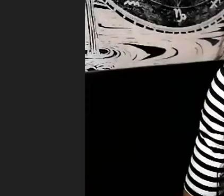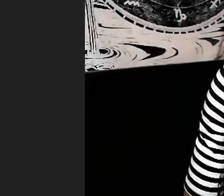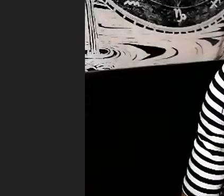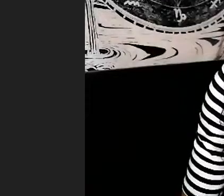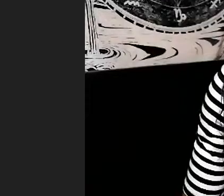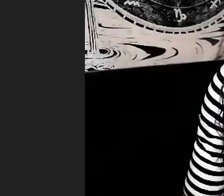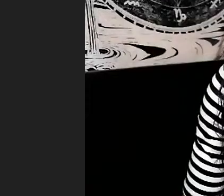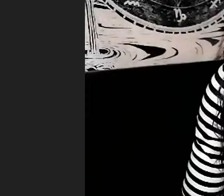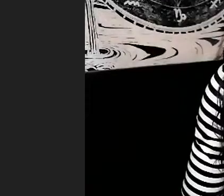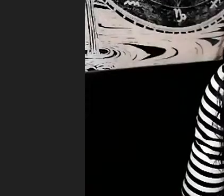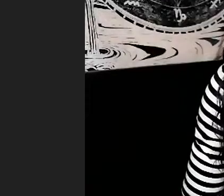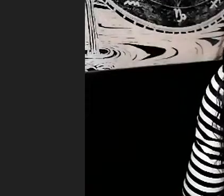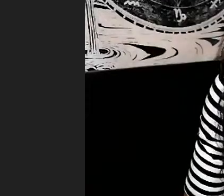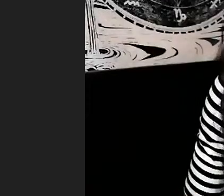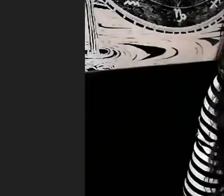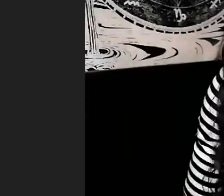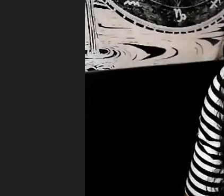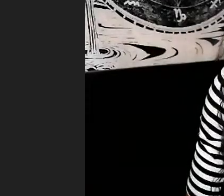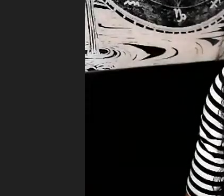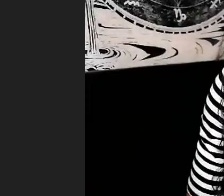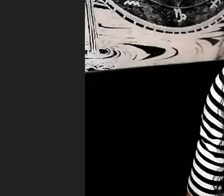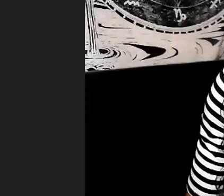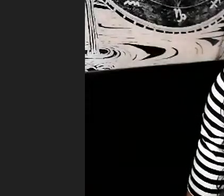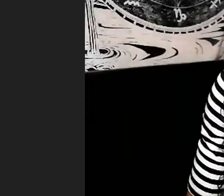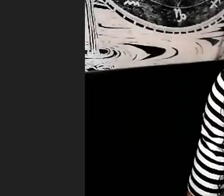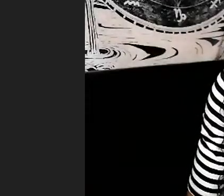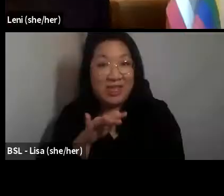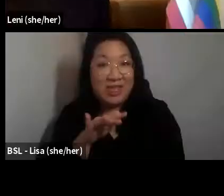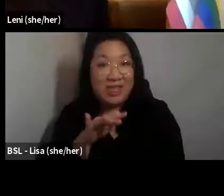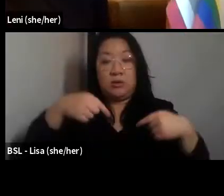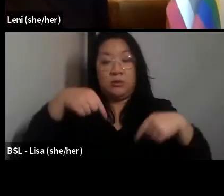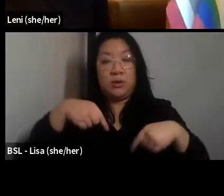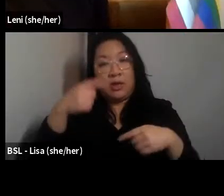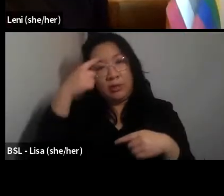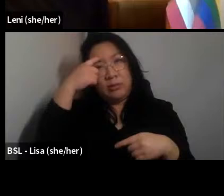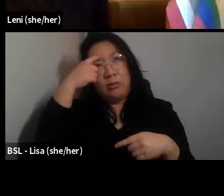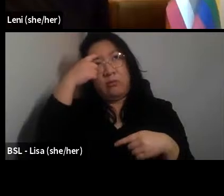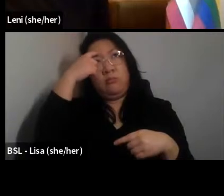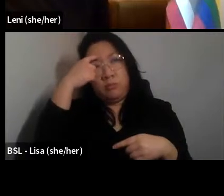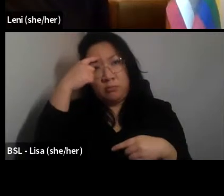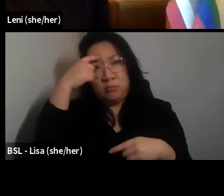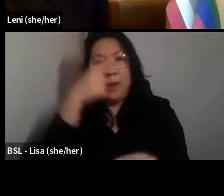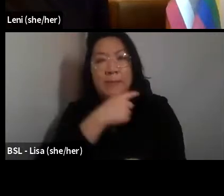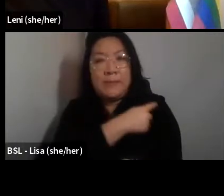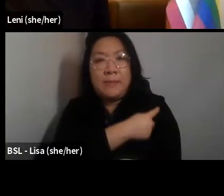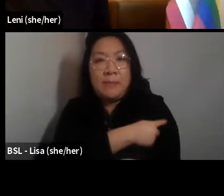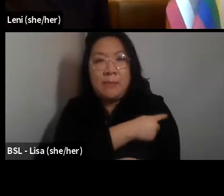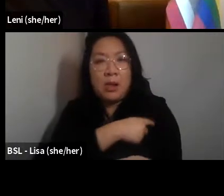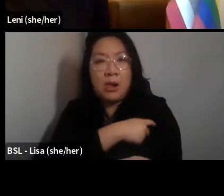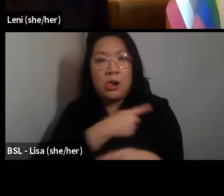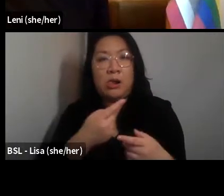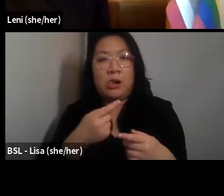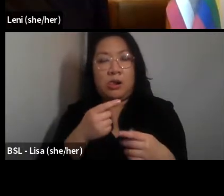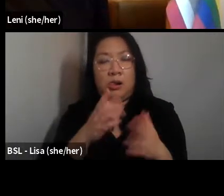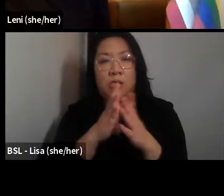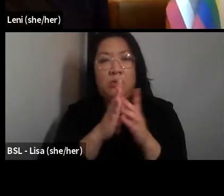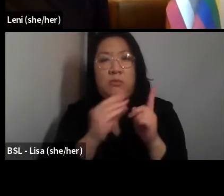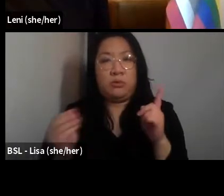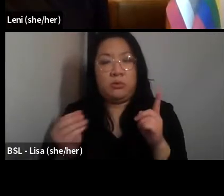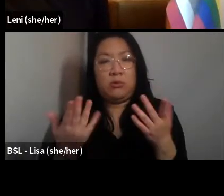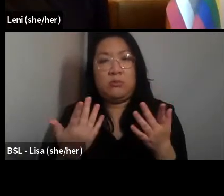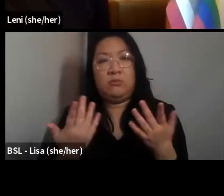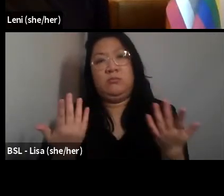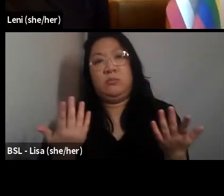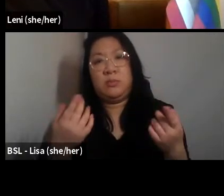within policies, the medicalization of our community. In the UK, in the ISD, it still